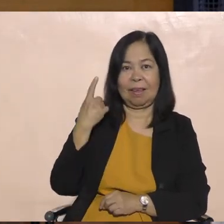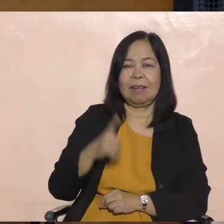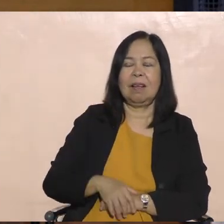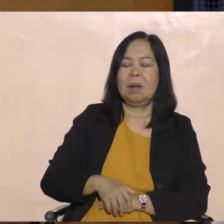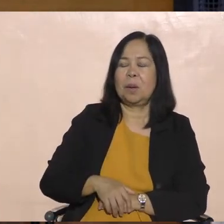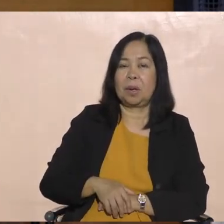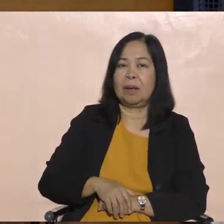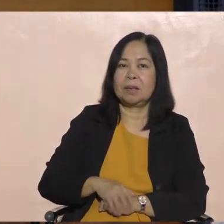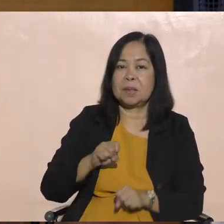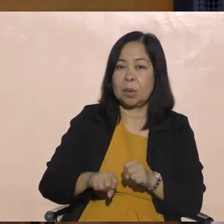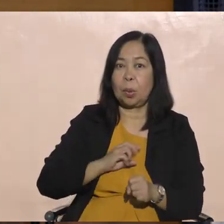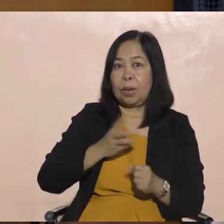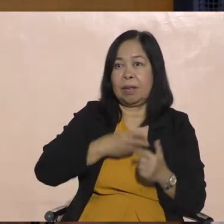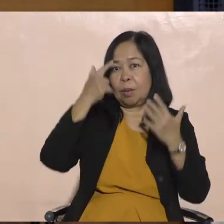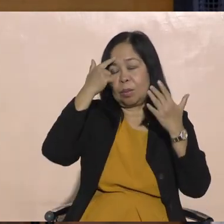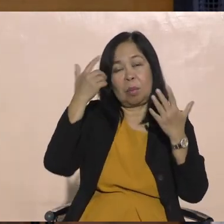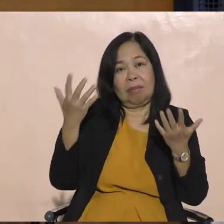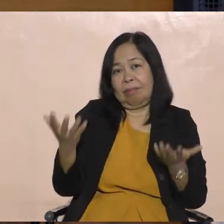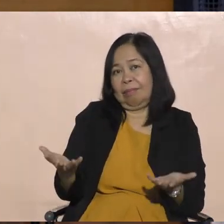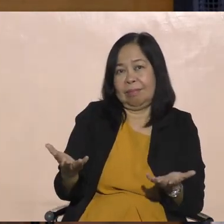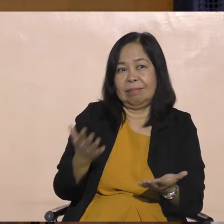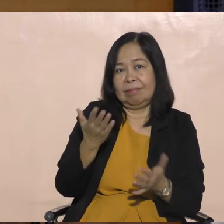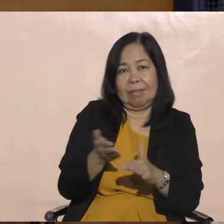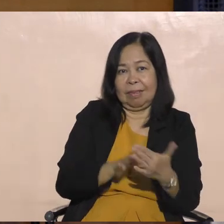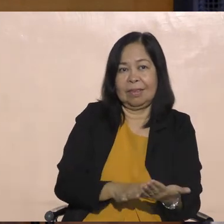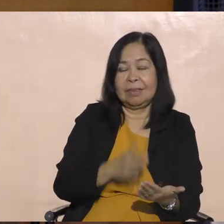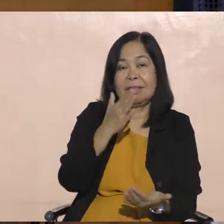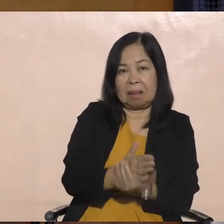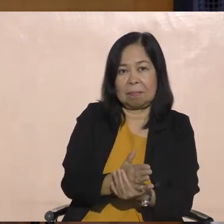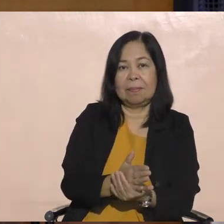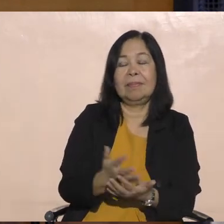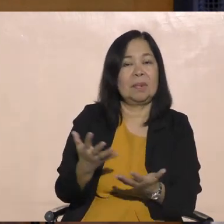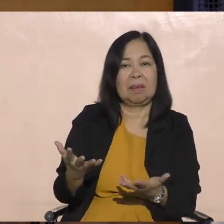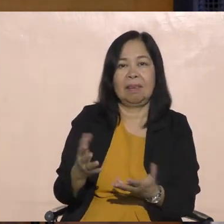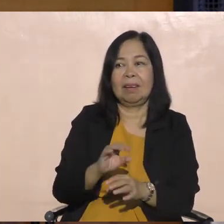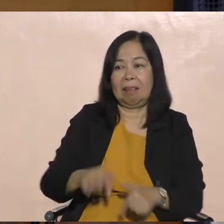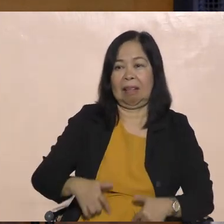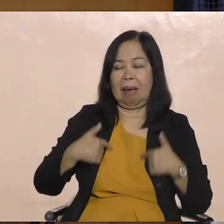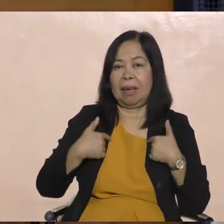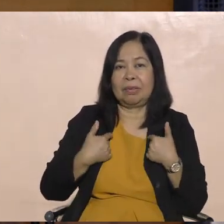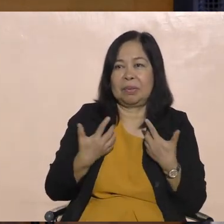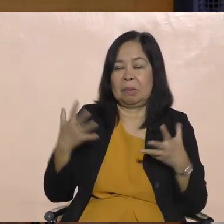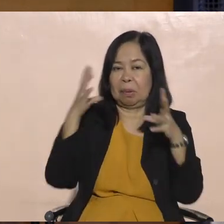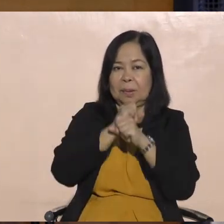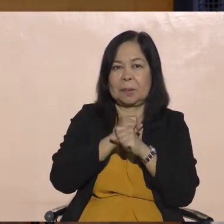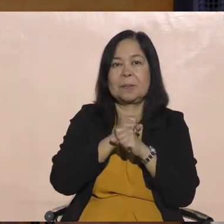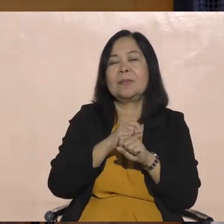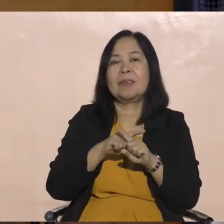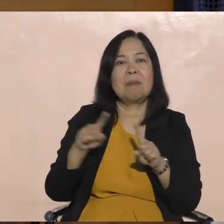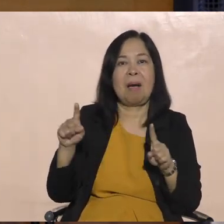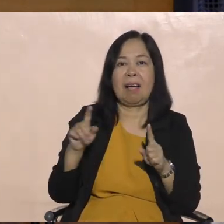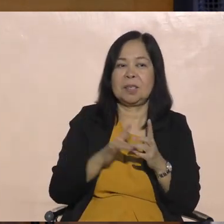But let me tell you, He has always the final say. Amen. Hallelujah. No matter